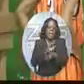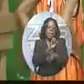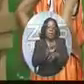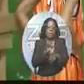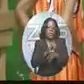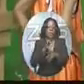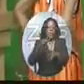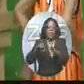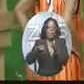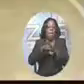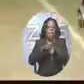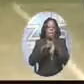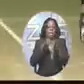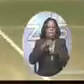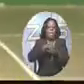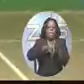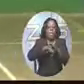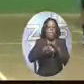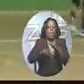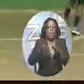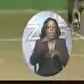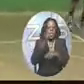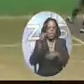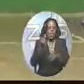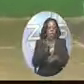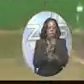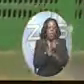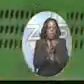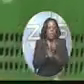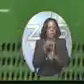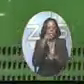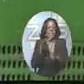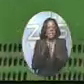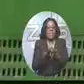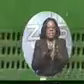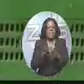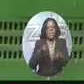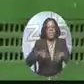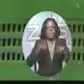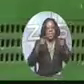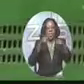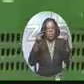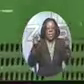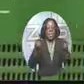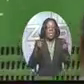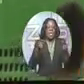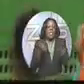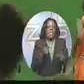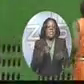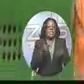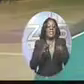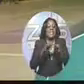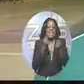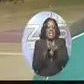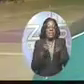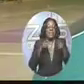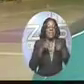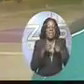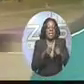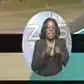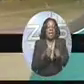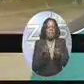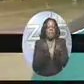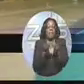Operators, Donnie Culmer, says despite the big win, his team still has some work to do off the court. We came in here tonight, didn't know what to expect. We